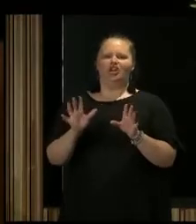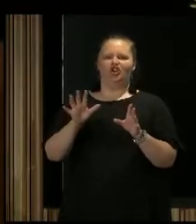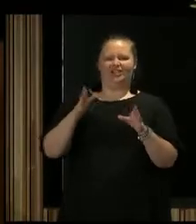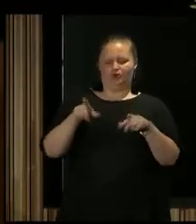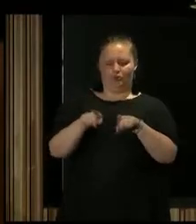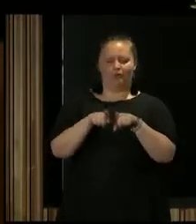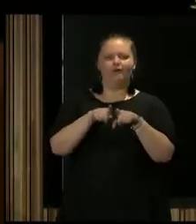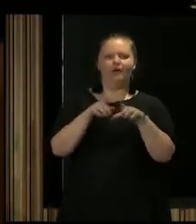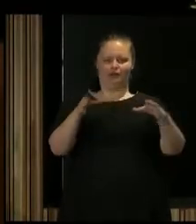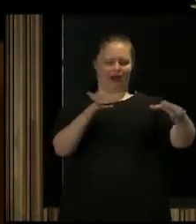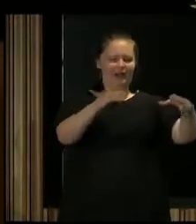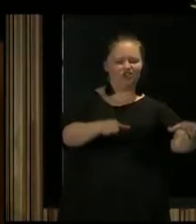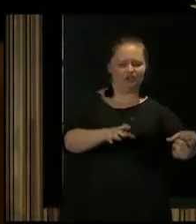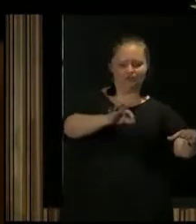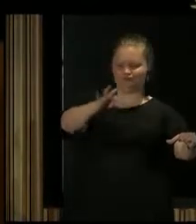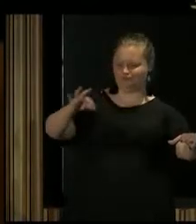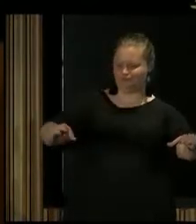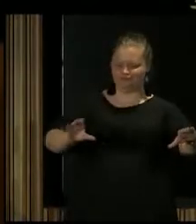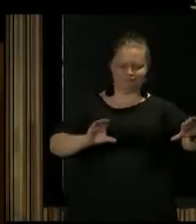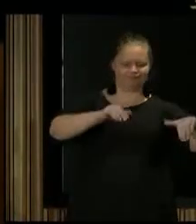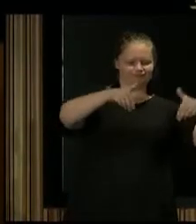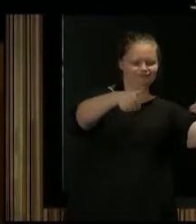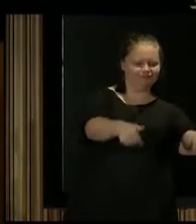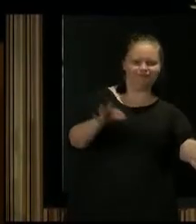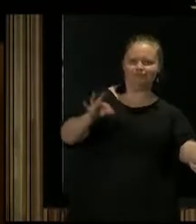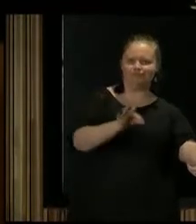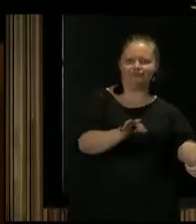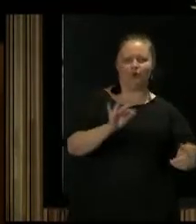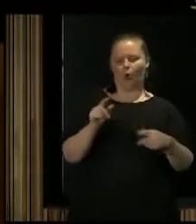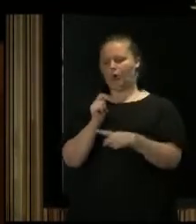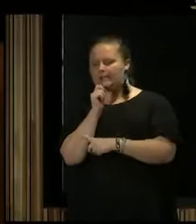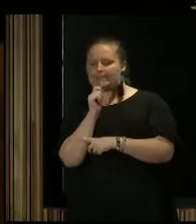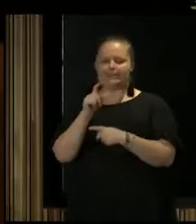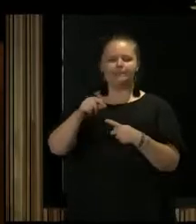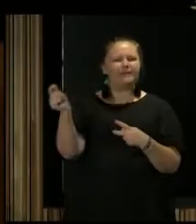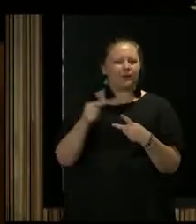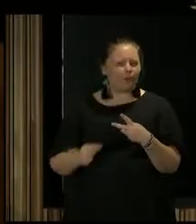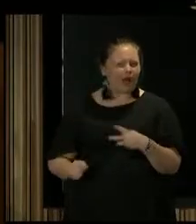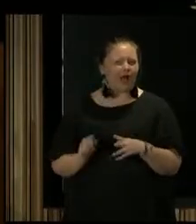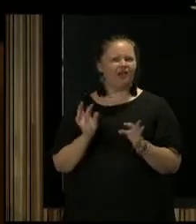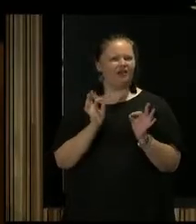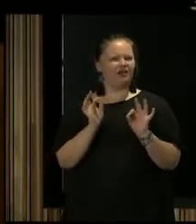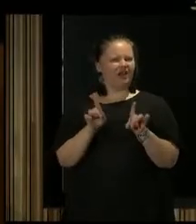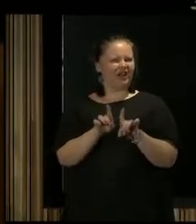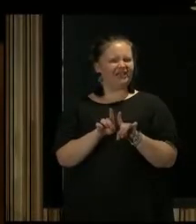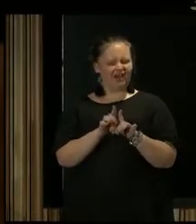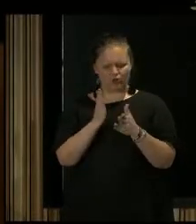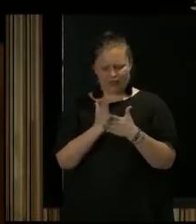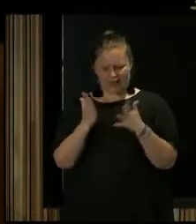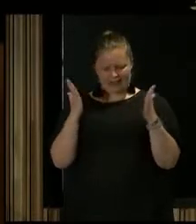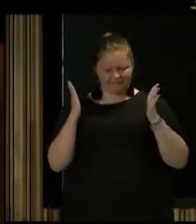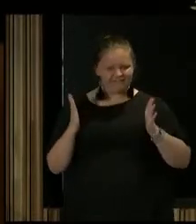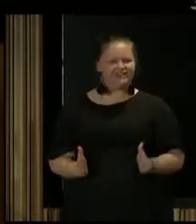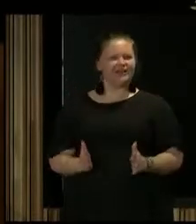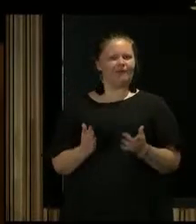record over or choose a track. And it strikes me that this is also something that is it's such a physical thing. You